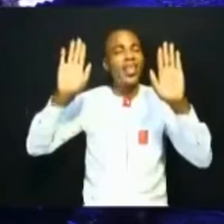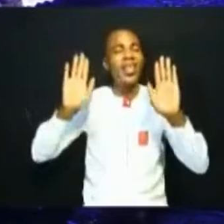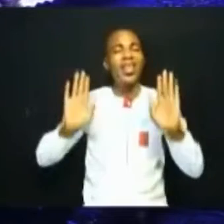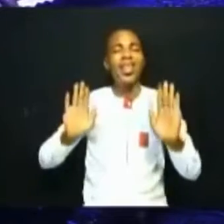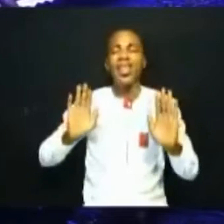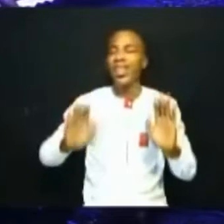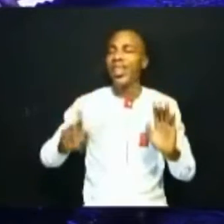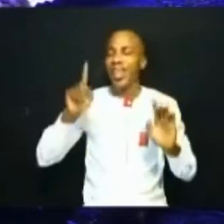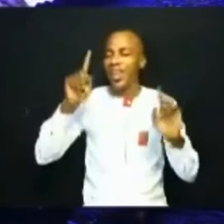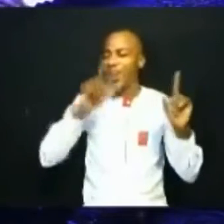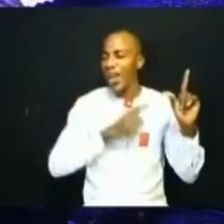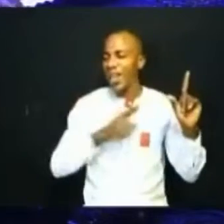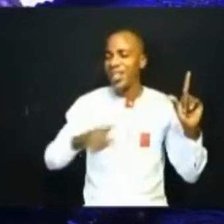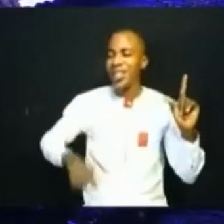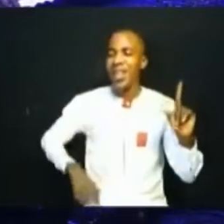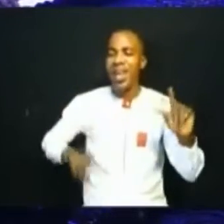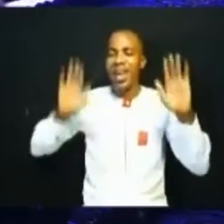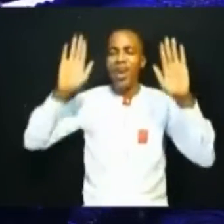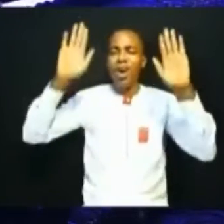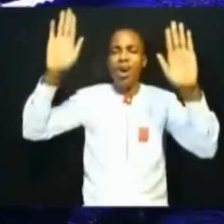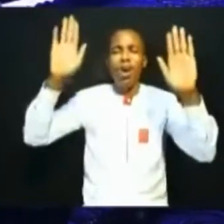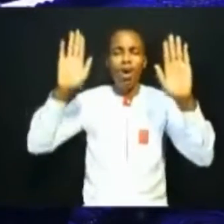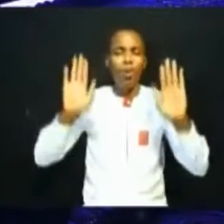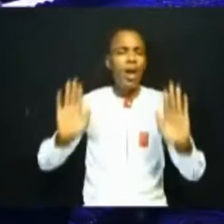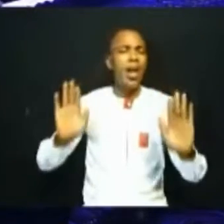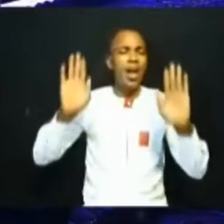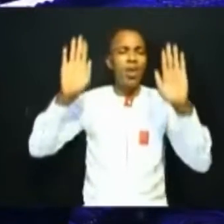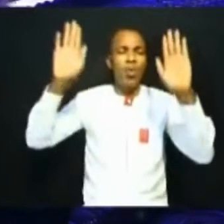Owanwani, Awurade